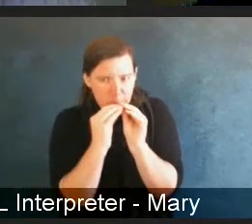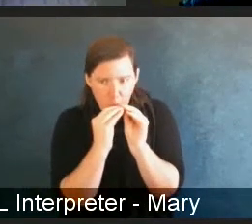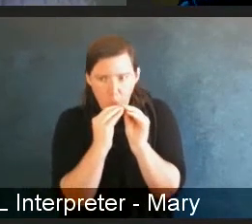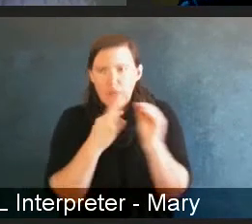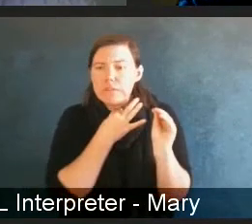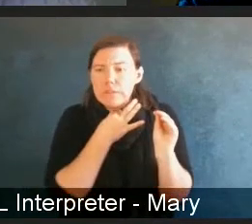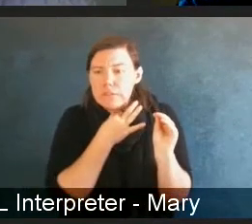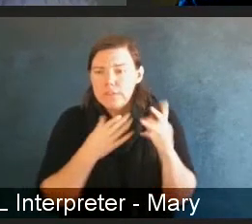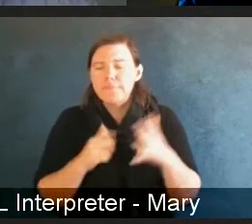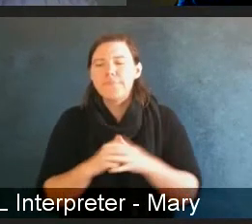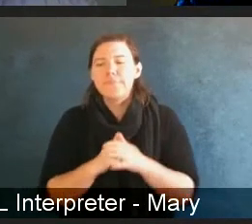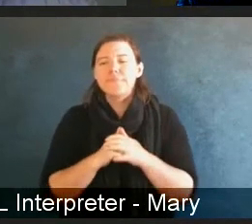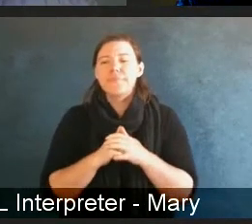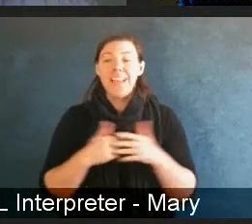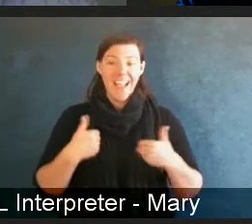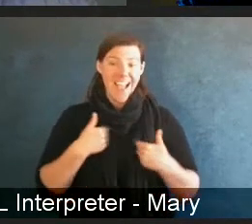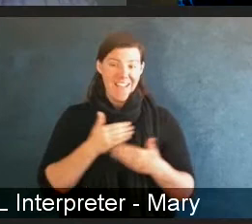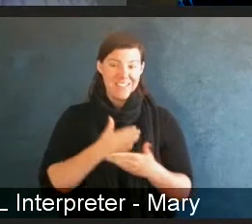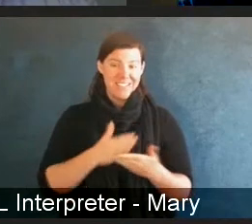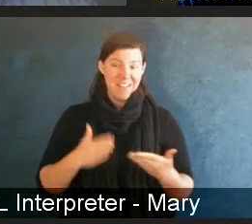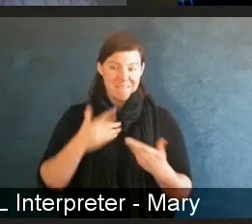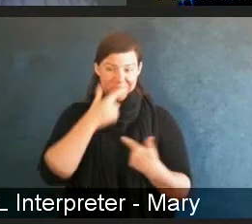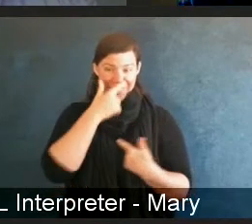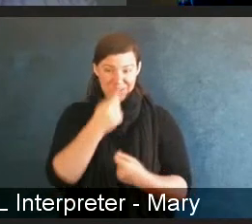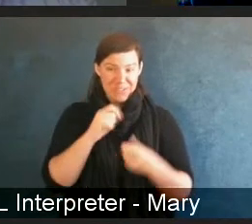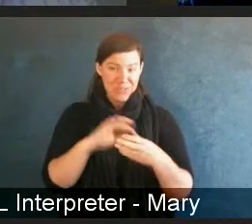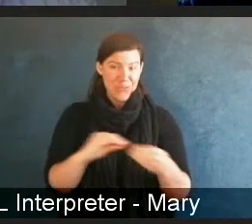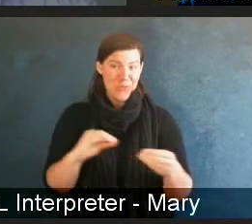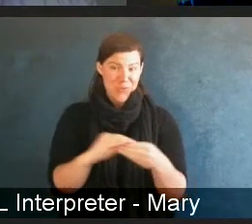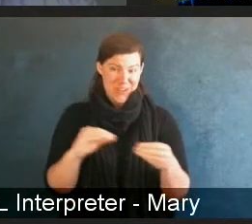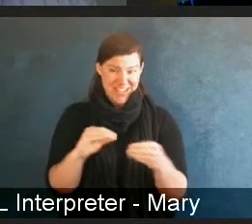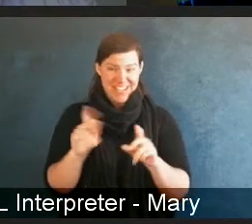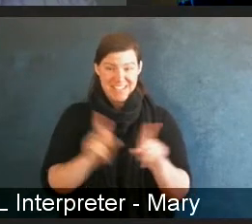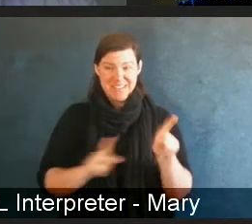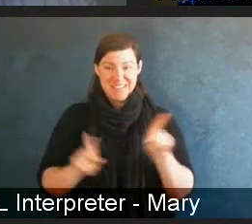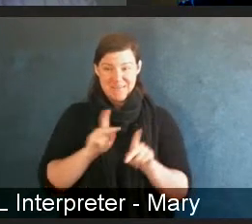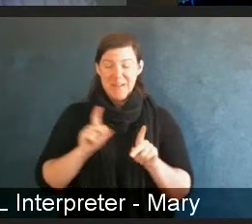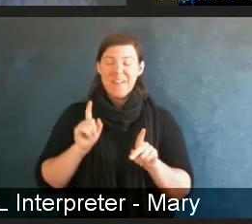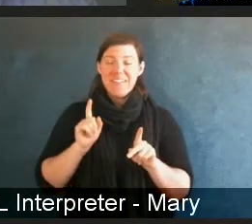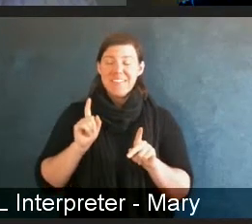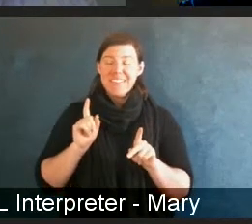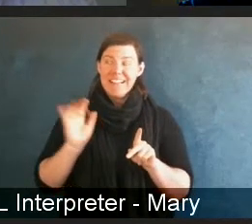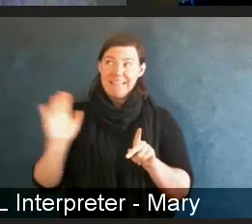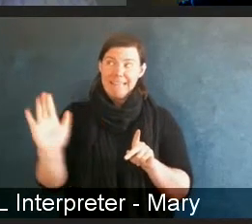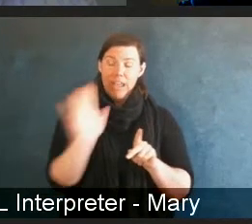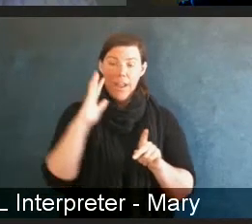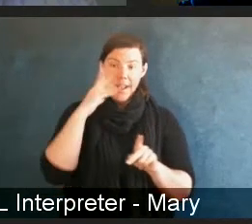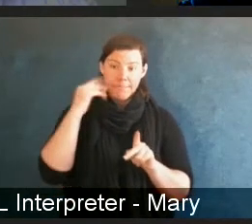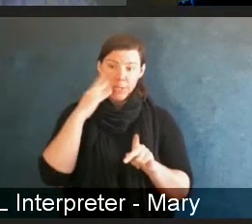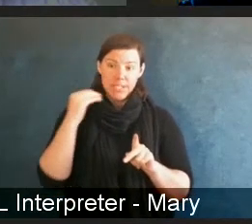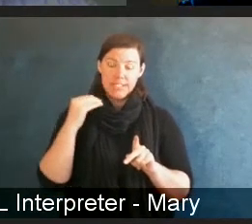even on NPR recently, about long COVID patients. That is, people who